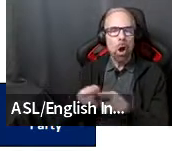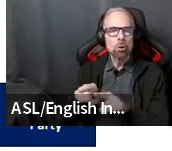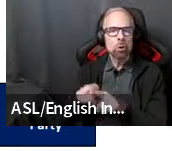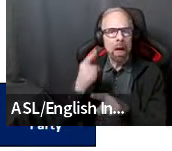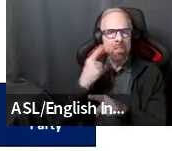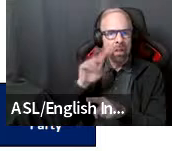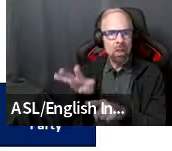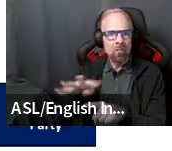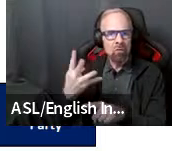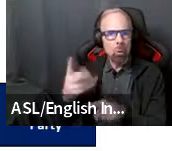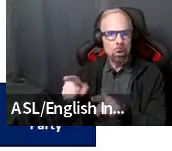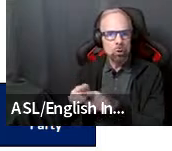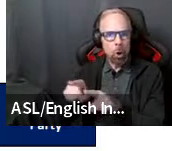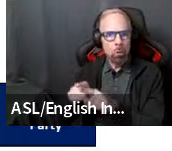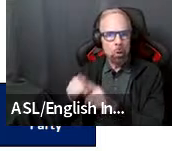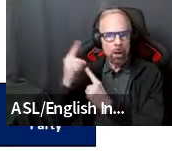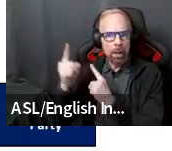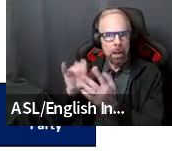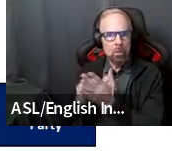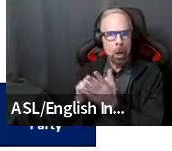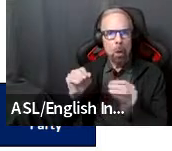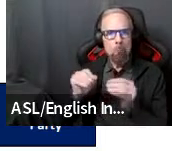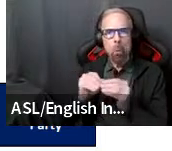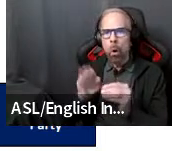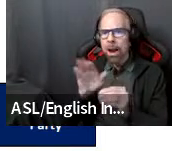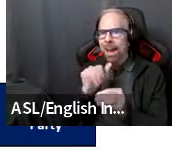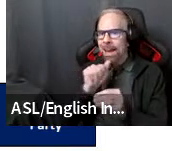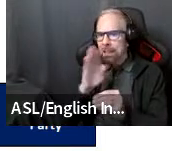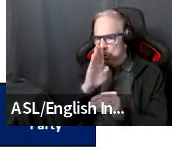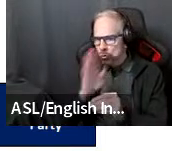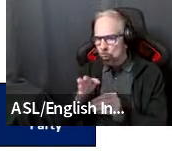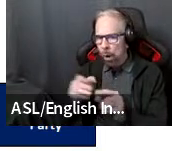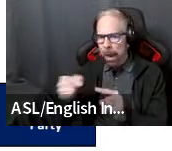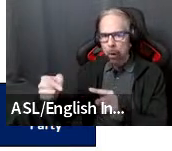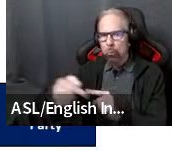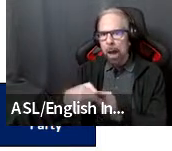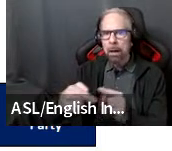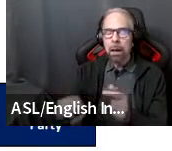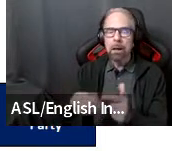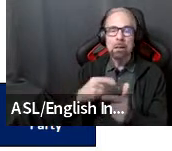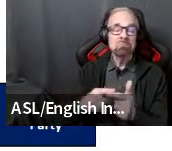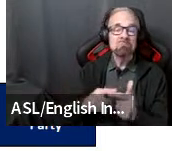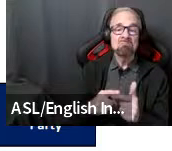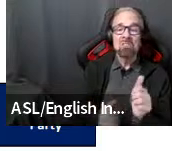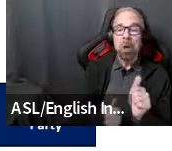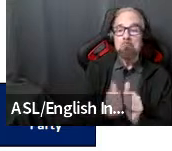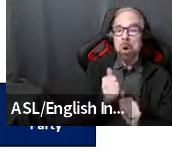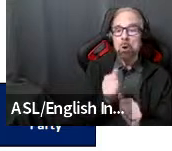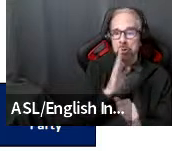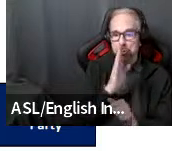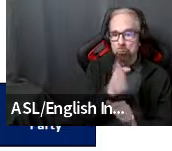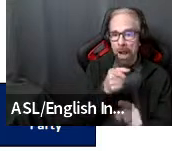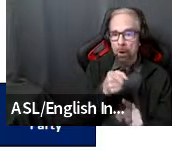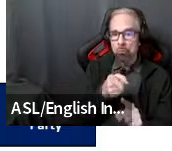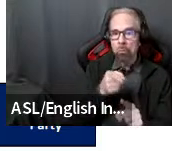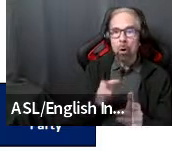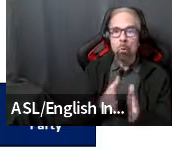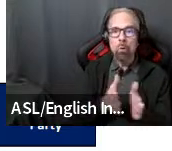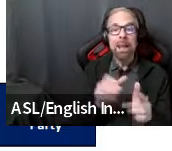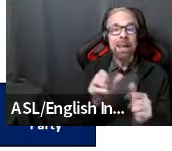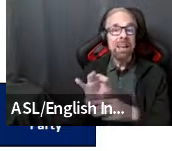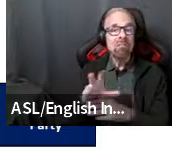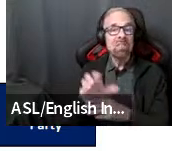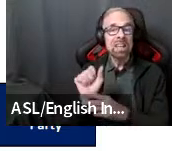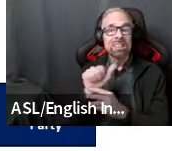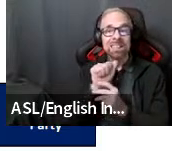consider, and that would be a more indirect route. So the Helix right now is the most direct route. There's lots of problems with that. If there's an indirect